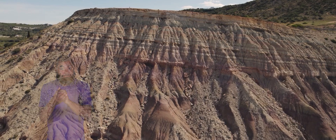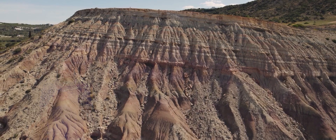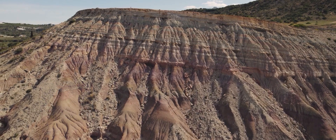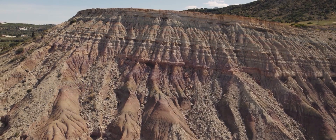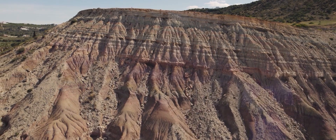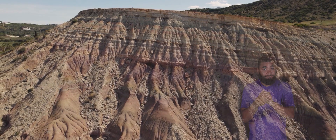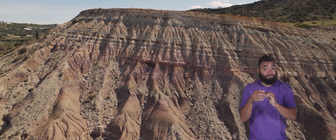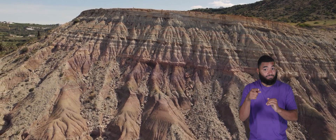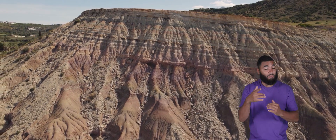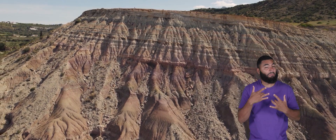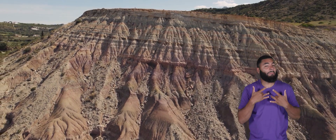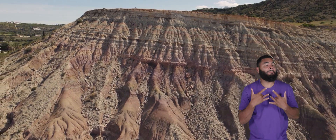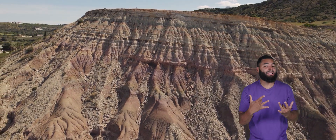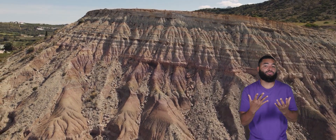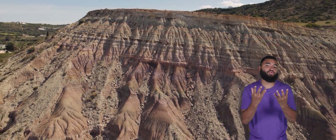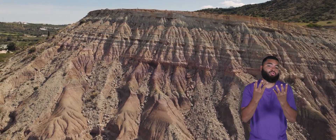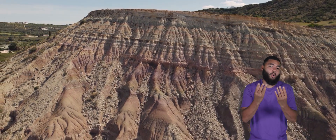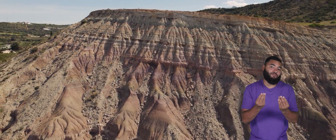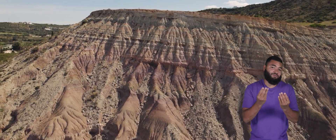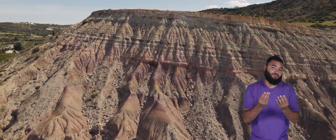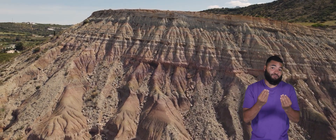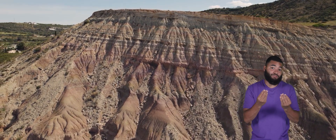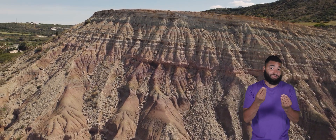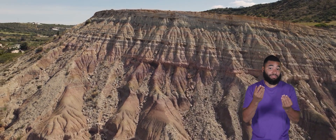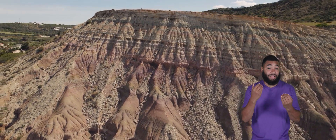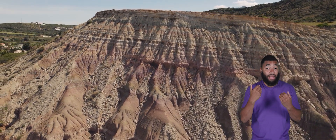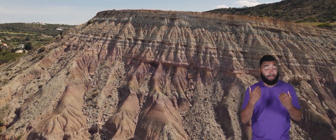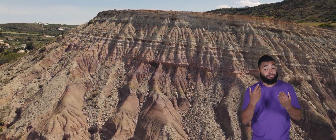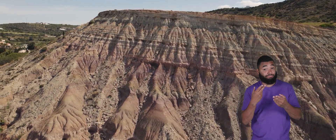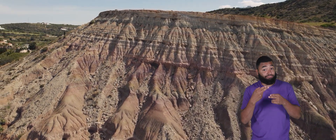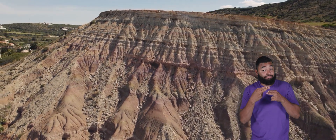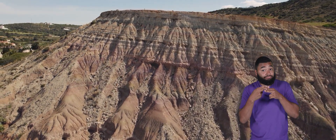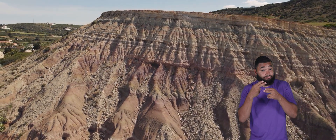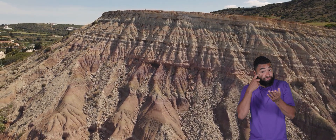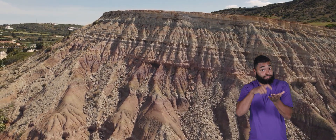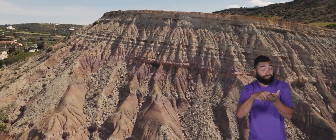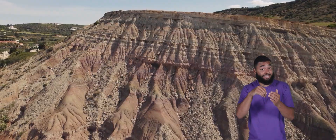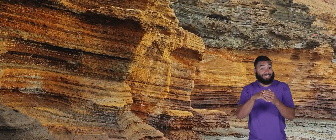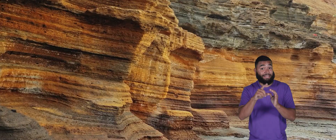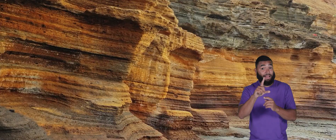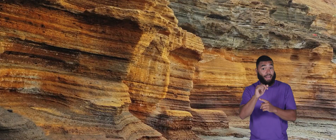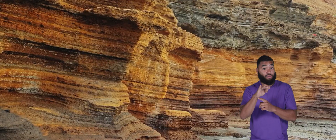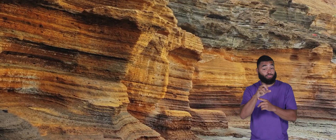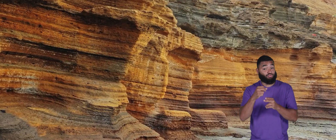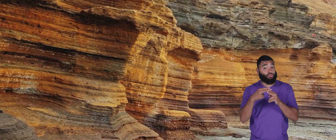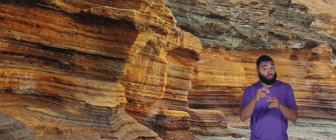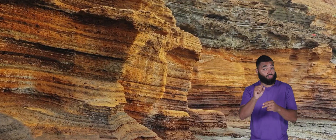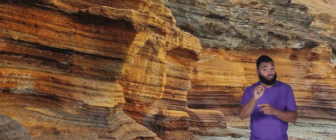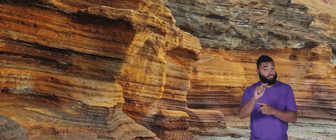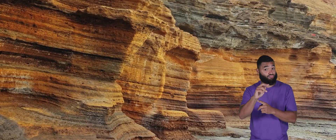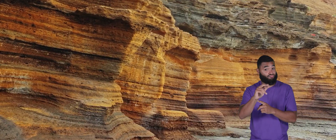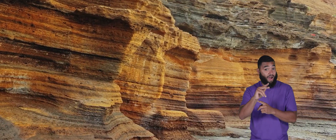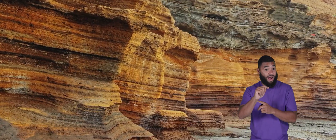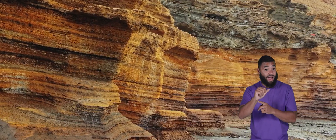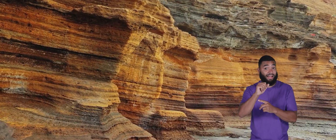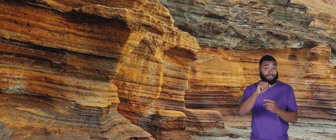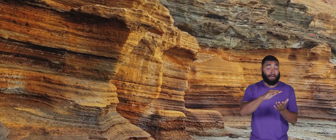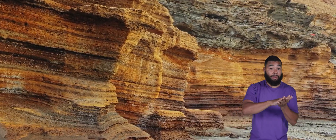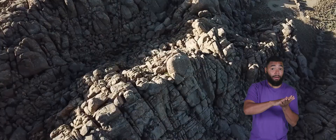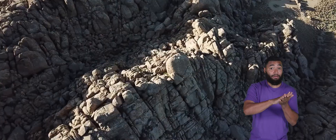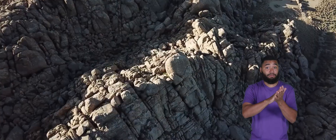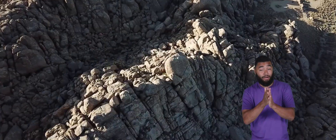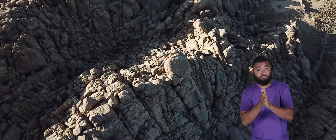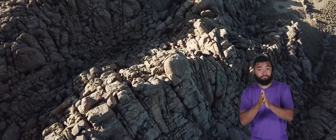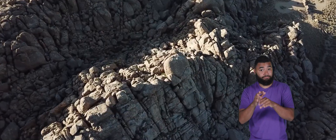They are soft rocks which sometimes appear in layers called strata and can be turned back into sediment